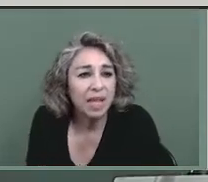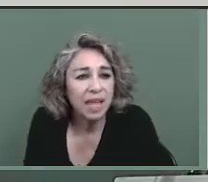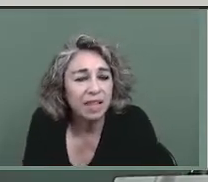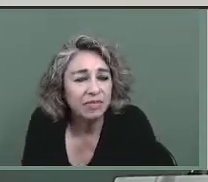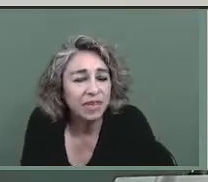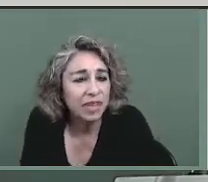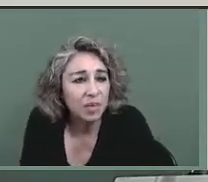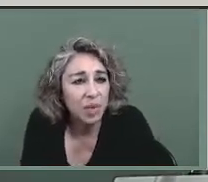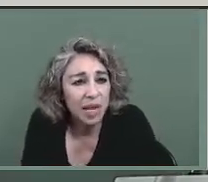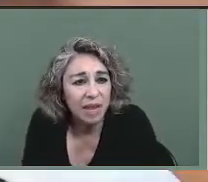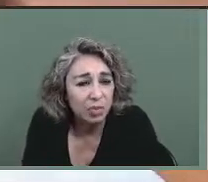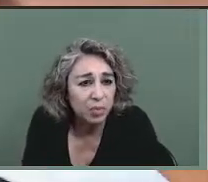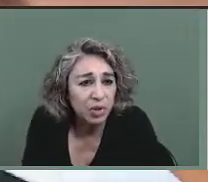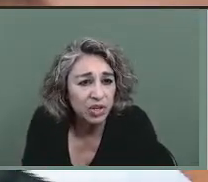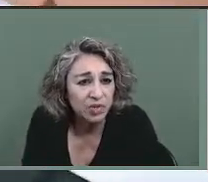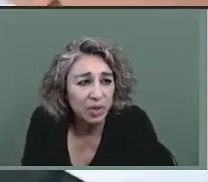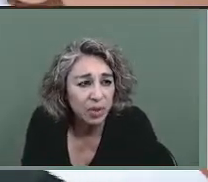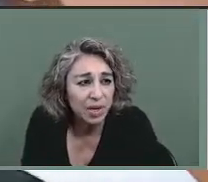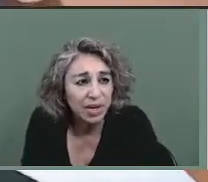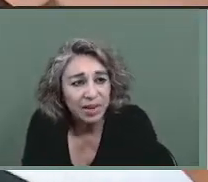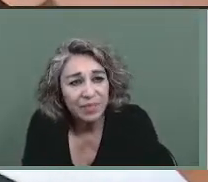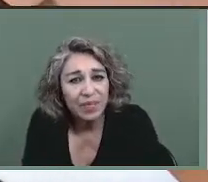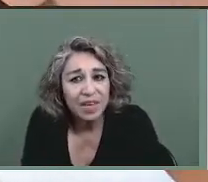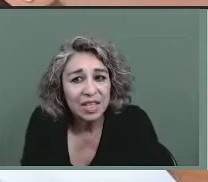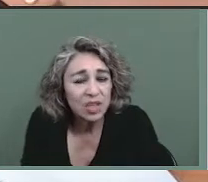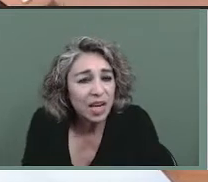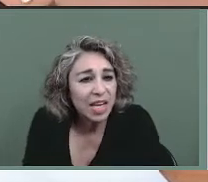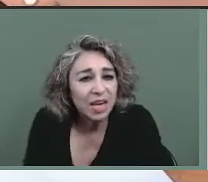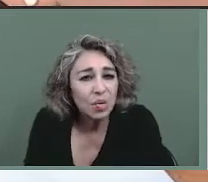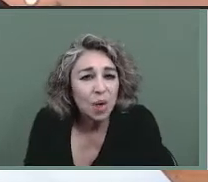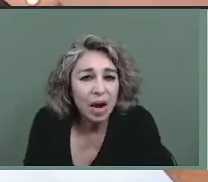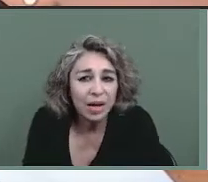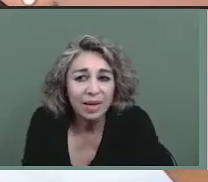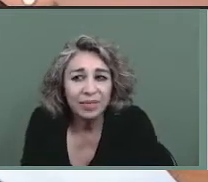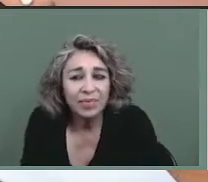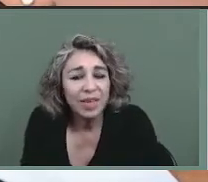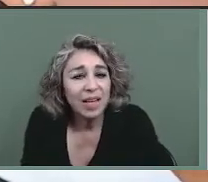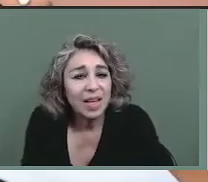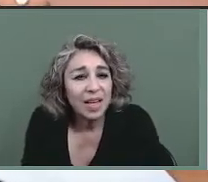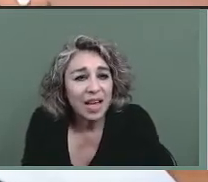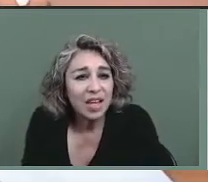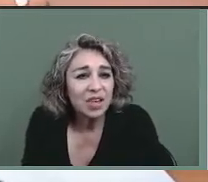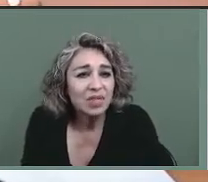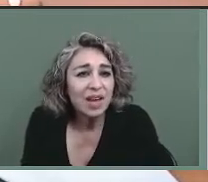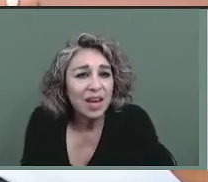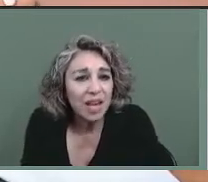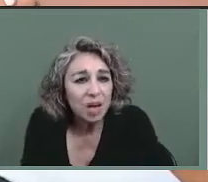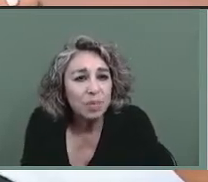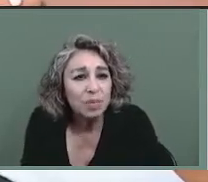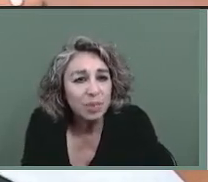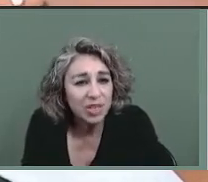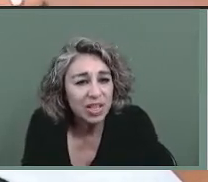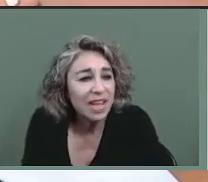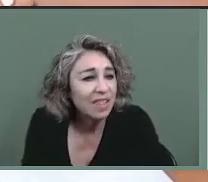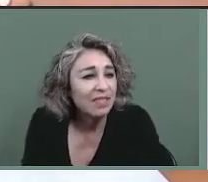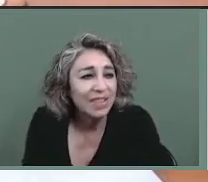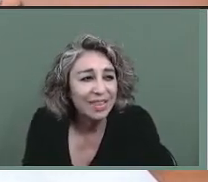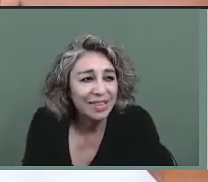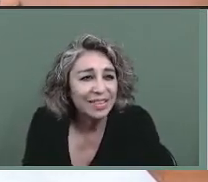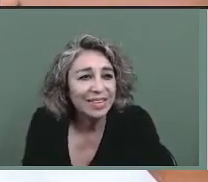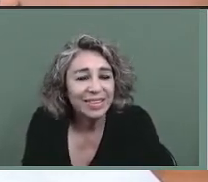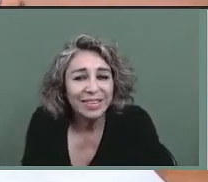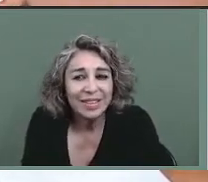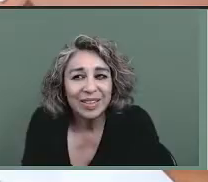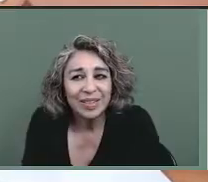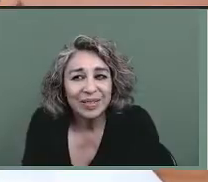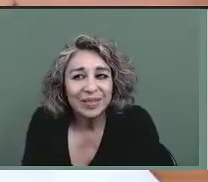terrible elephant that we have to push forward so that he can walk. And you've got to help me push that elephant.